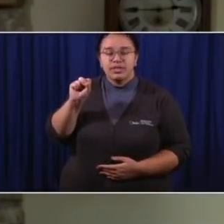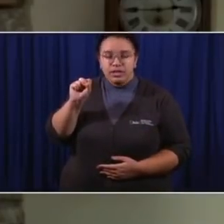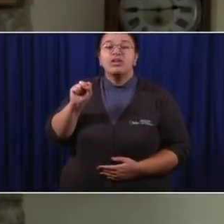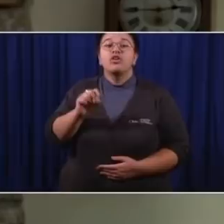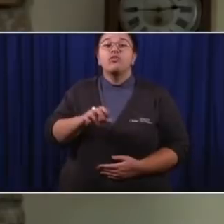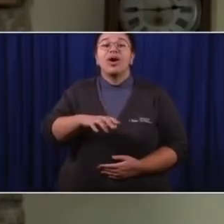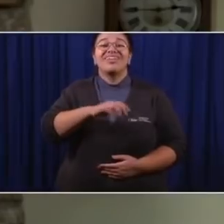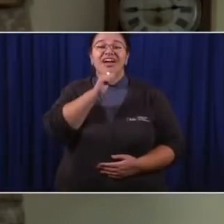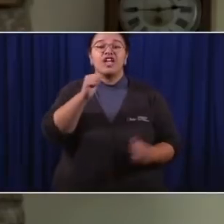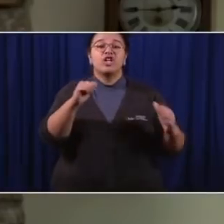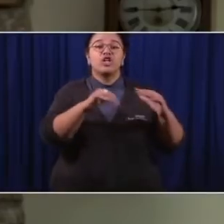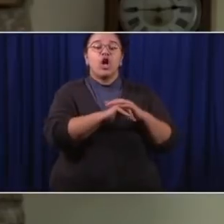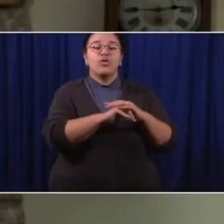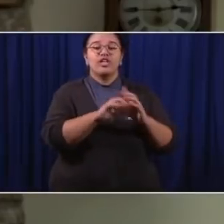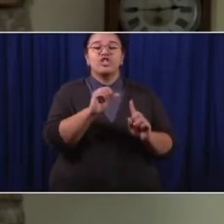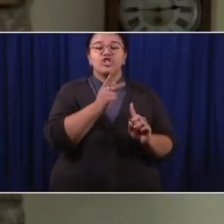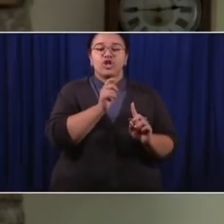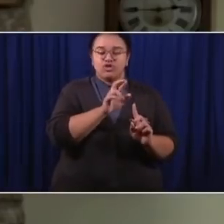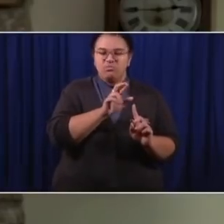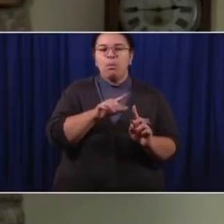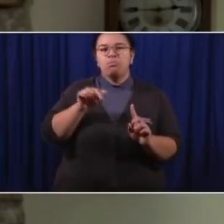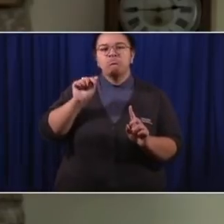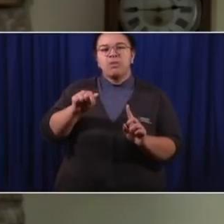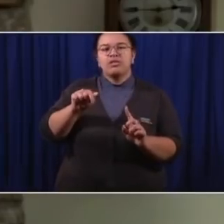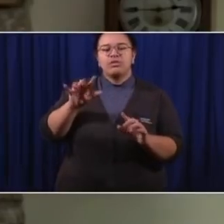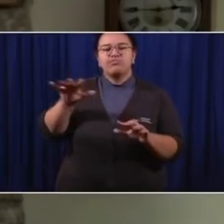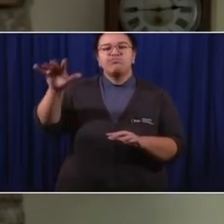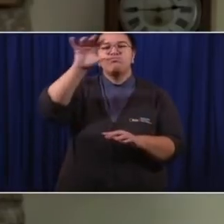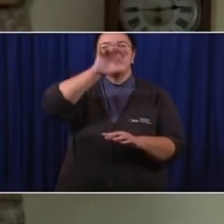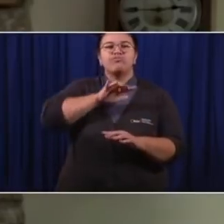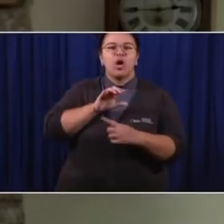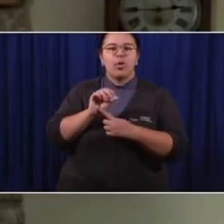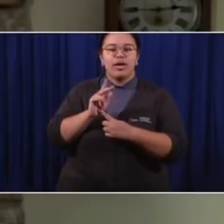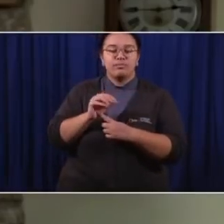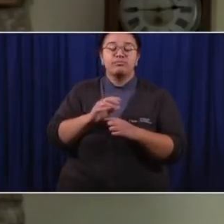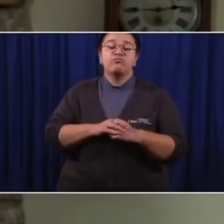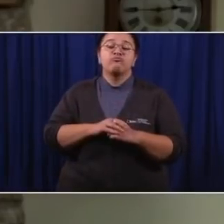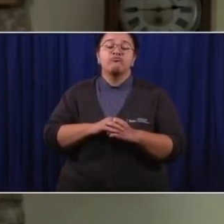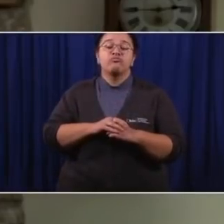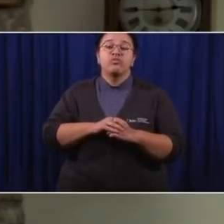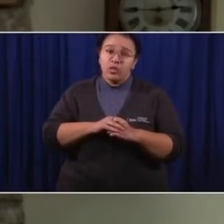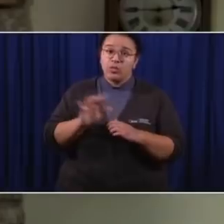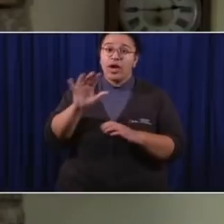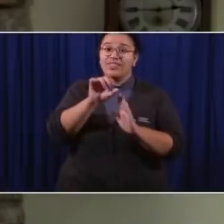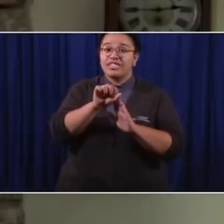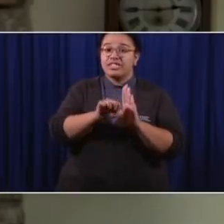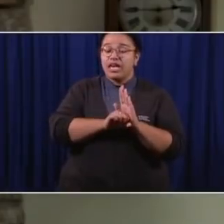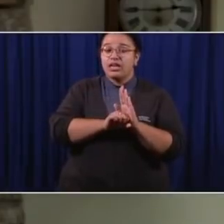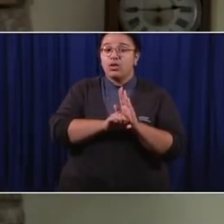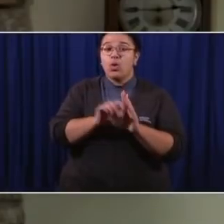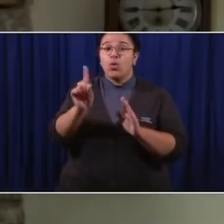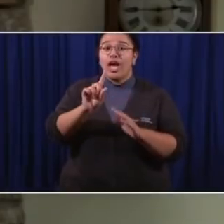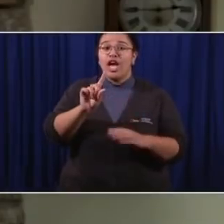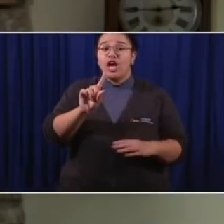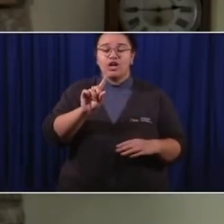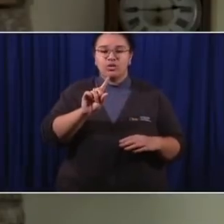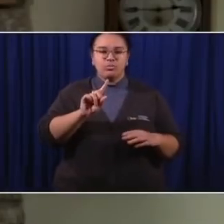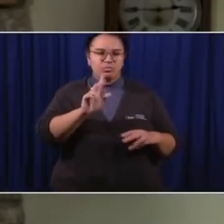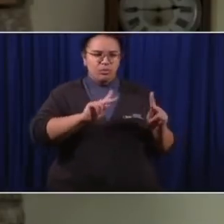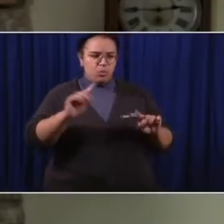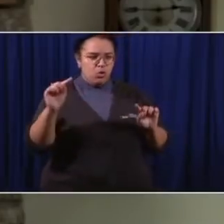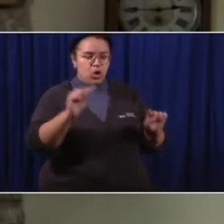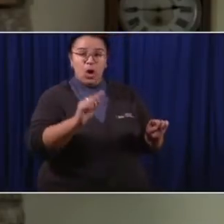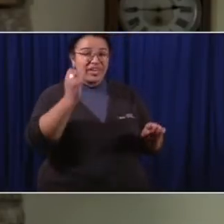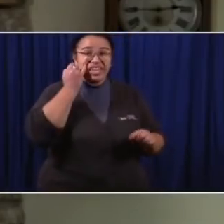used throughout Ohio. The order states that FEMA sheltering will be utilized throughout the state for those who are unable to safely self-quarantine